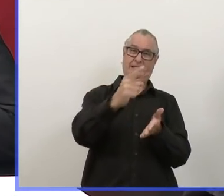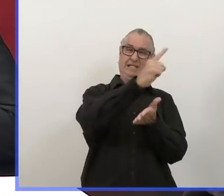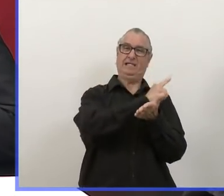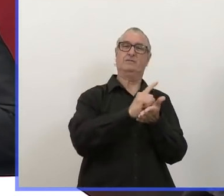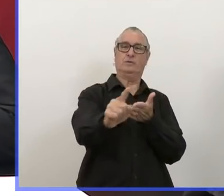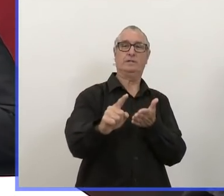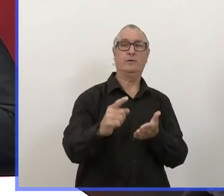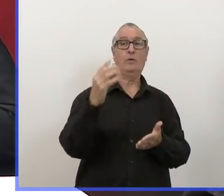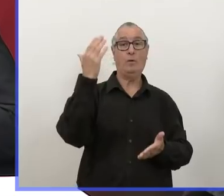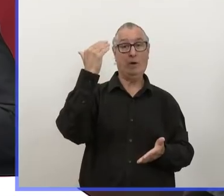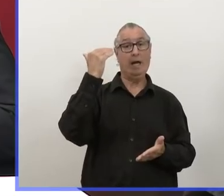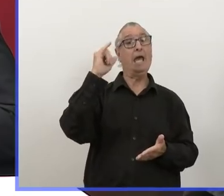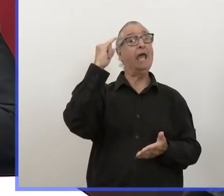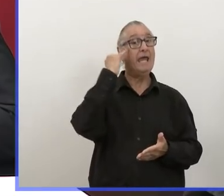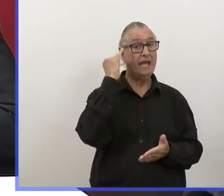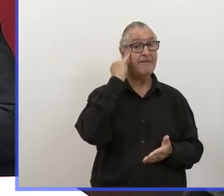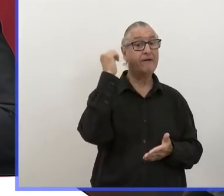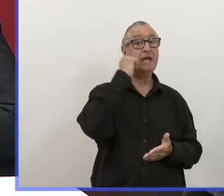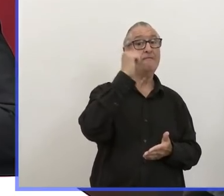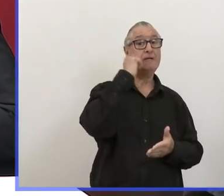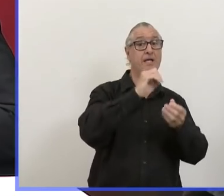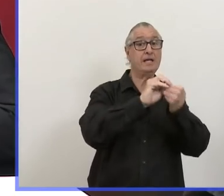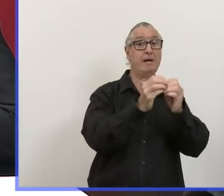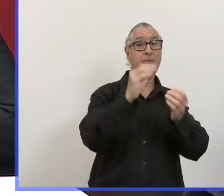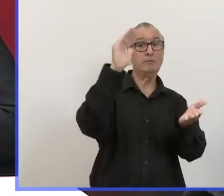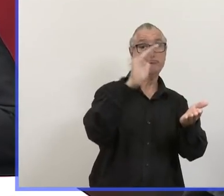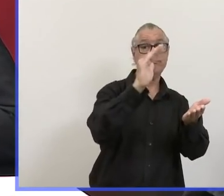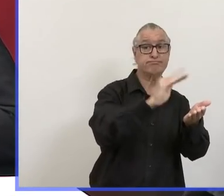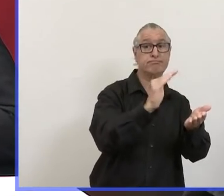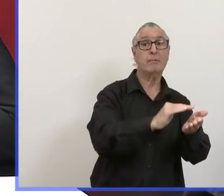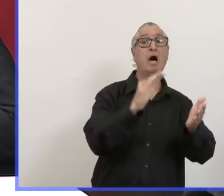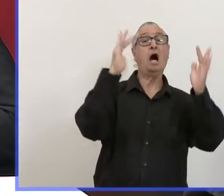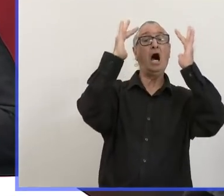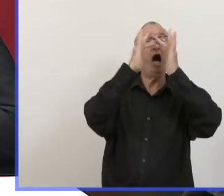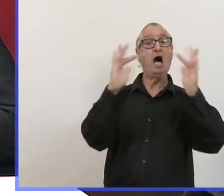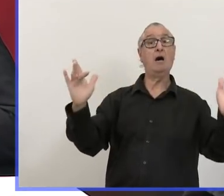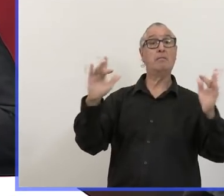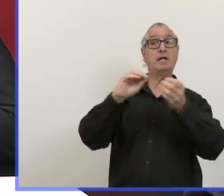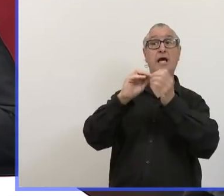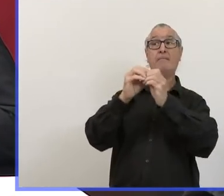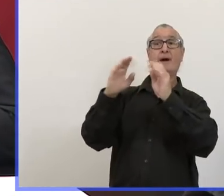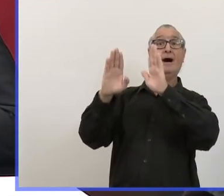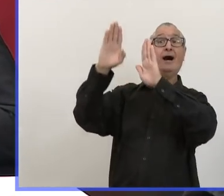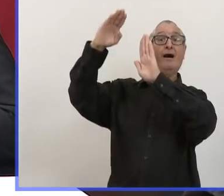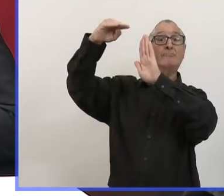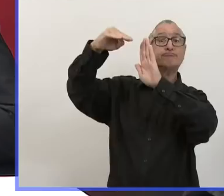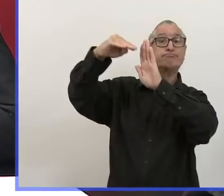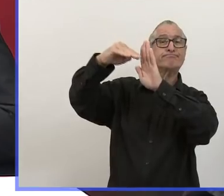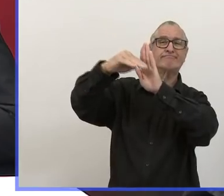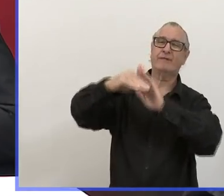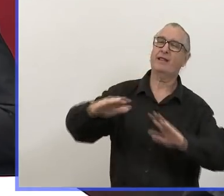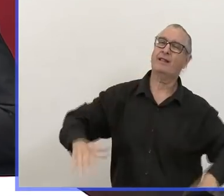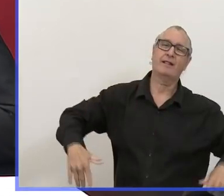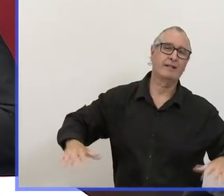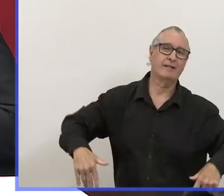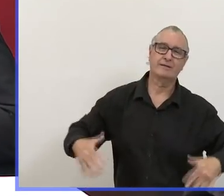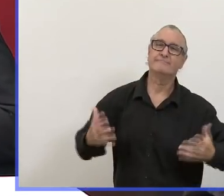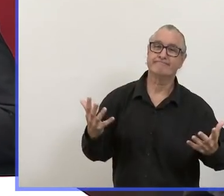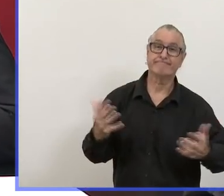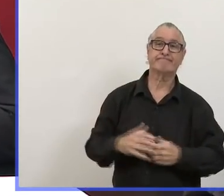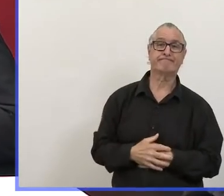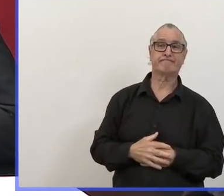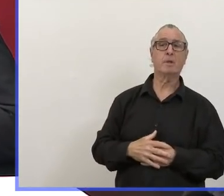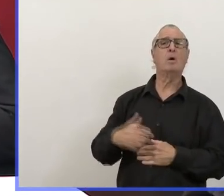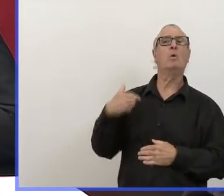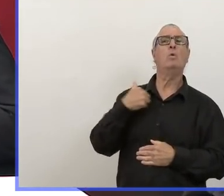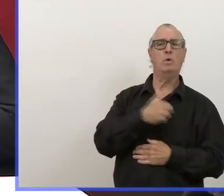those variables, and we're going to look at some other variables like I described as well. And we're going to take a look at what the risk is and what we're able to do and what's